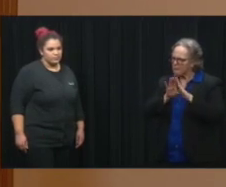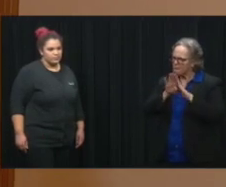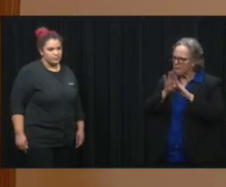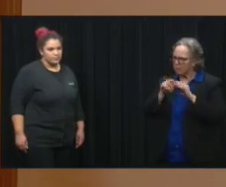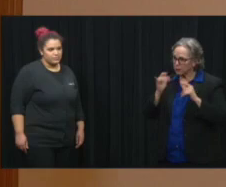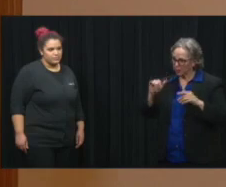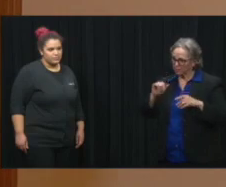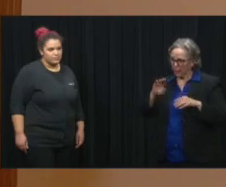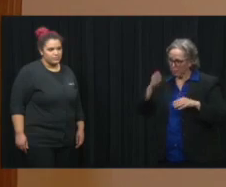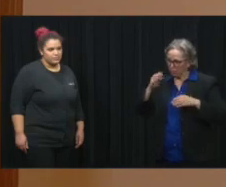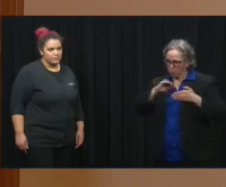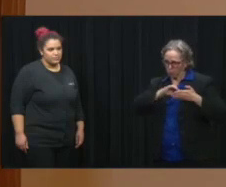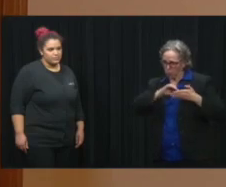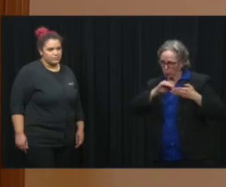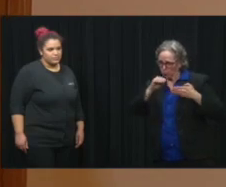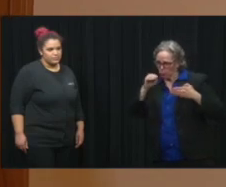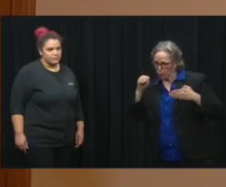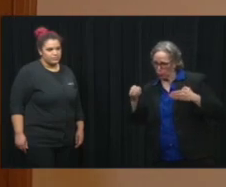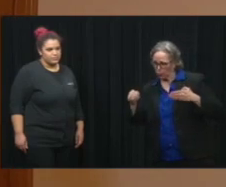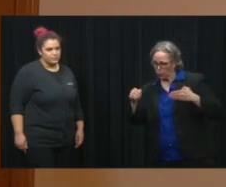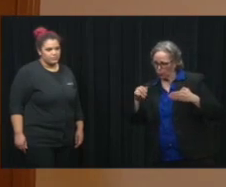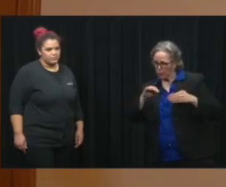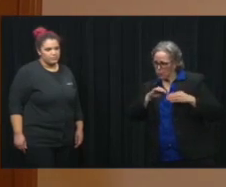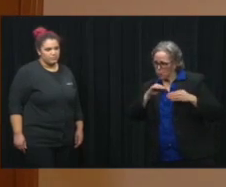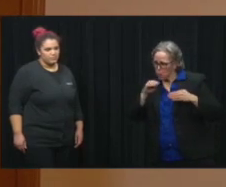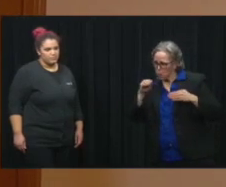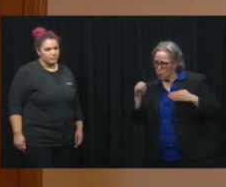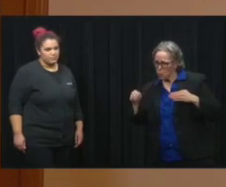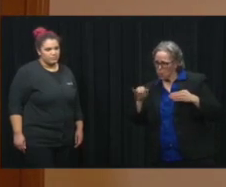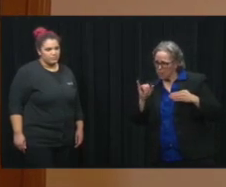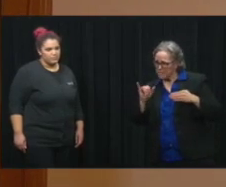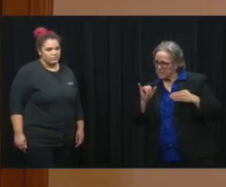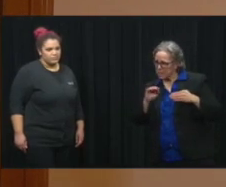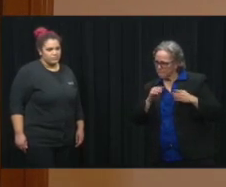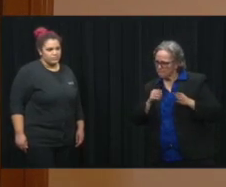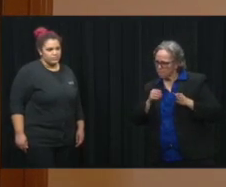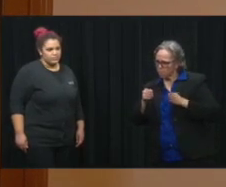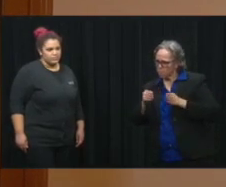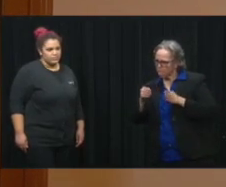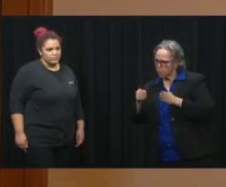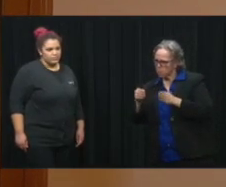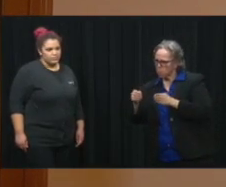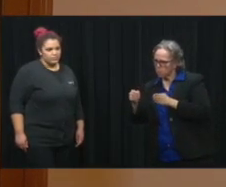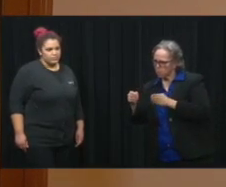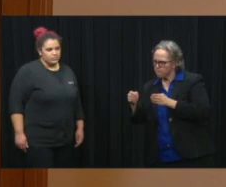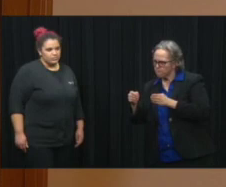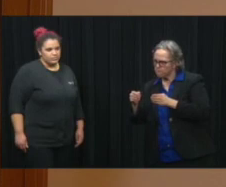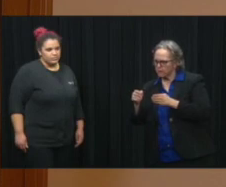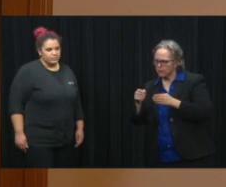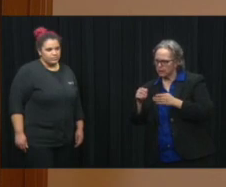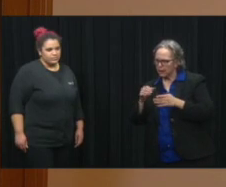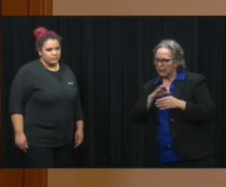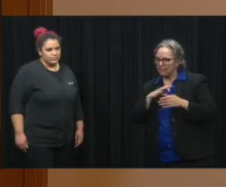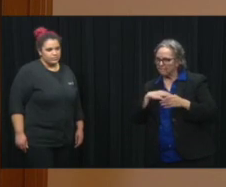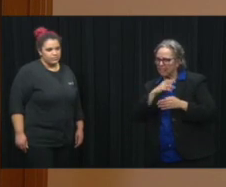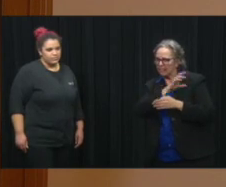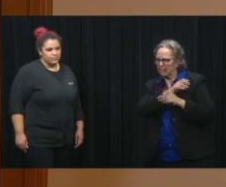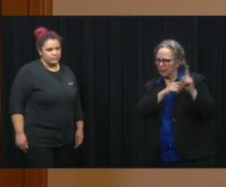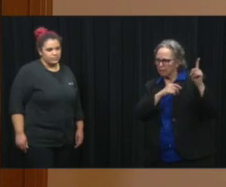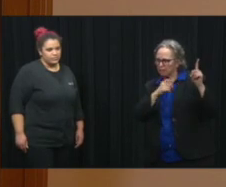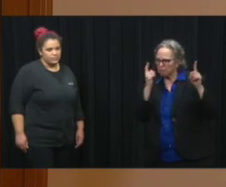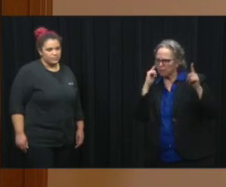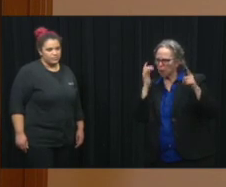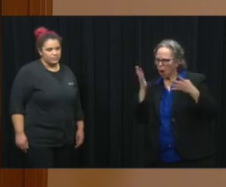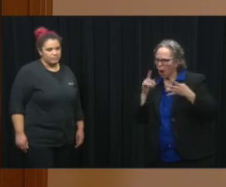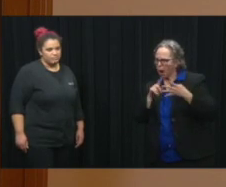This keeps moving out. The Cleveland Clinic thought the worst of it might be mid-May. Our Ohio State and modeling that my